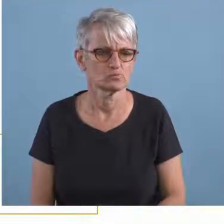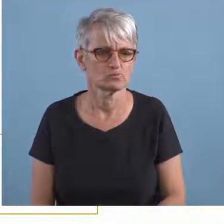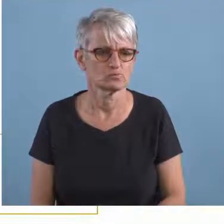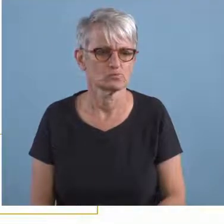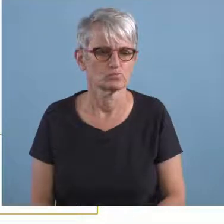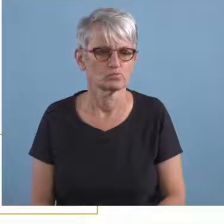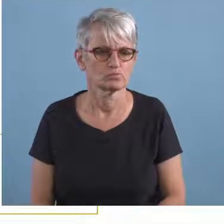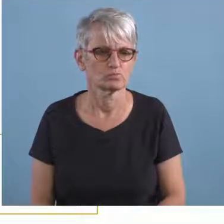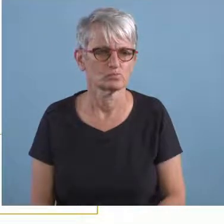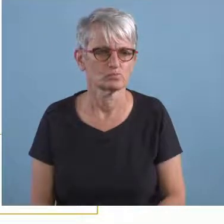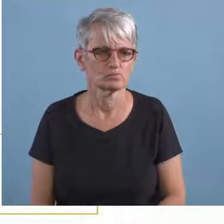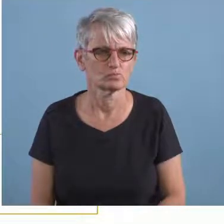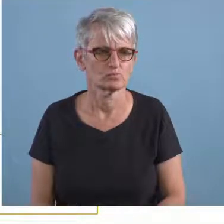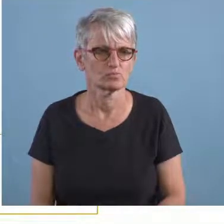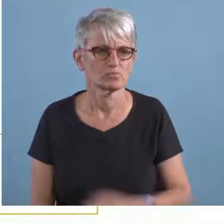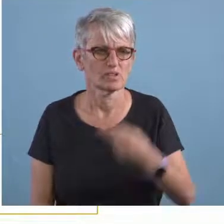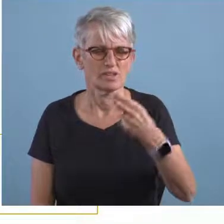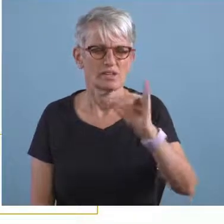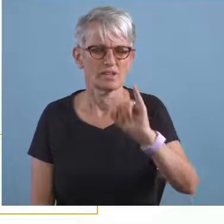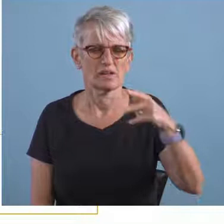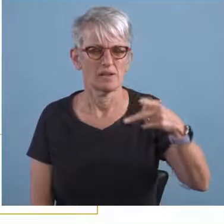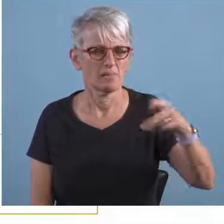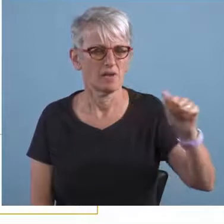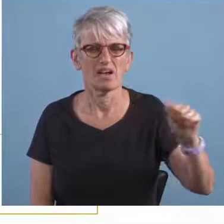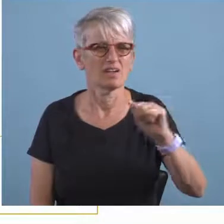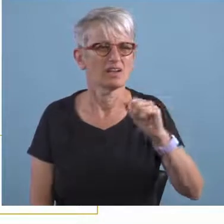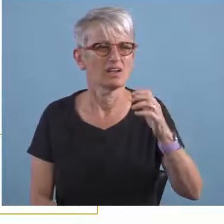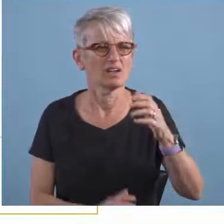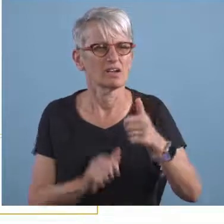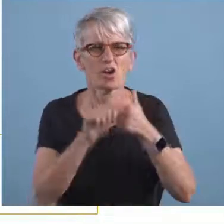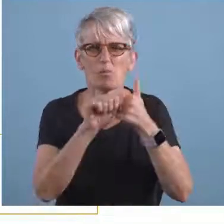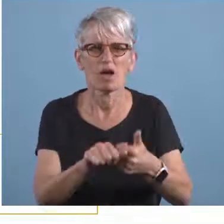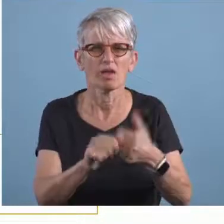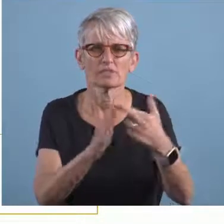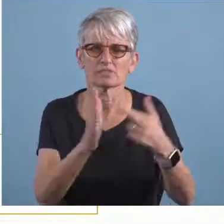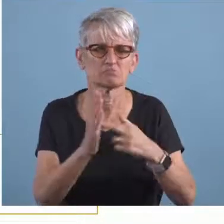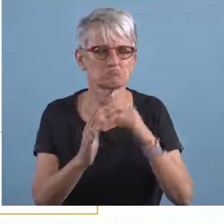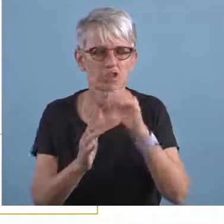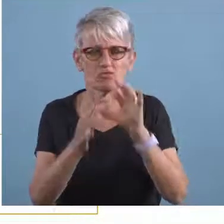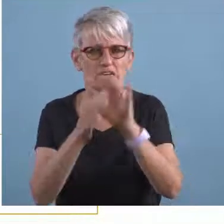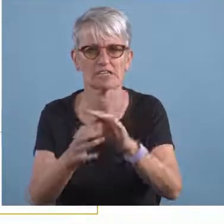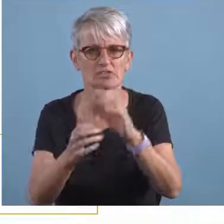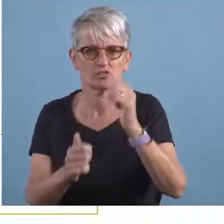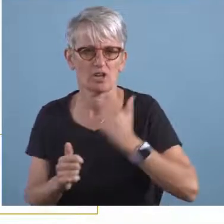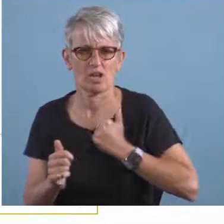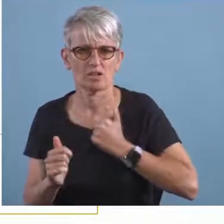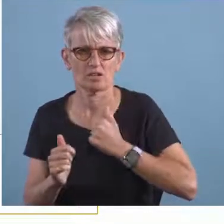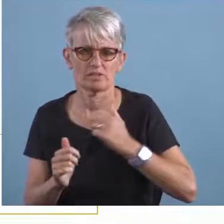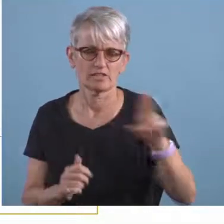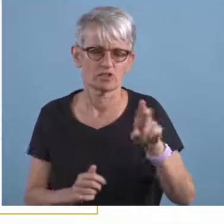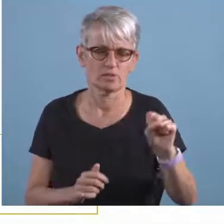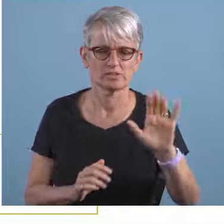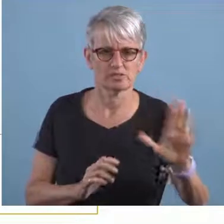The HIPAA compliance probably doesn't apply to you. That's a US issue. Well, you may have the same concern